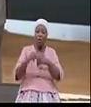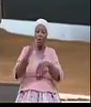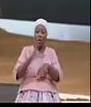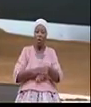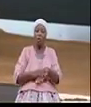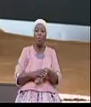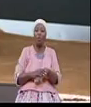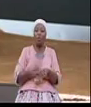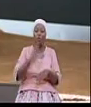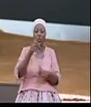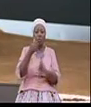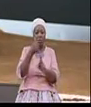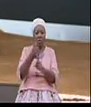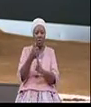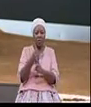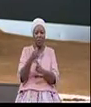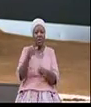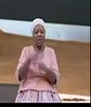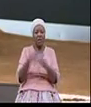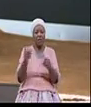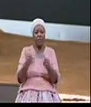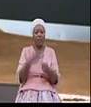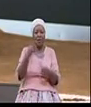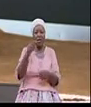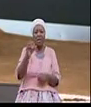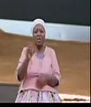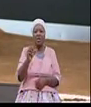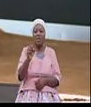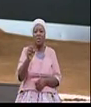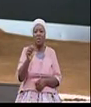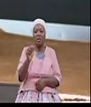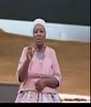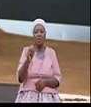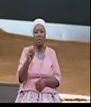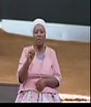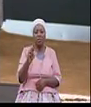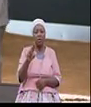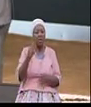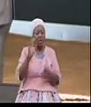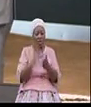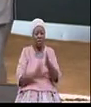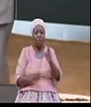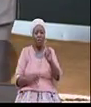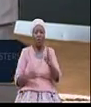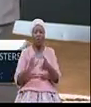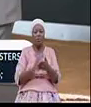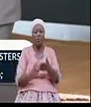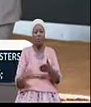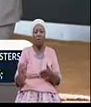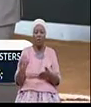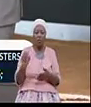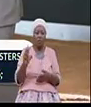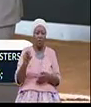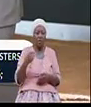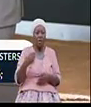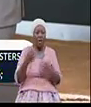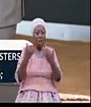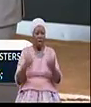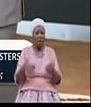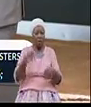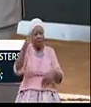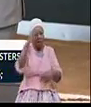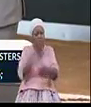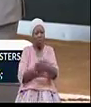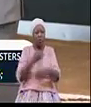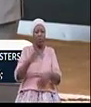upon yourself. In 1 Samuel chapter 2, verse 12, it says, now the sons of Eli